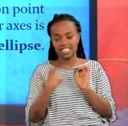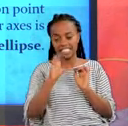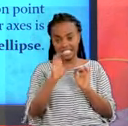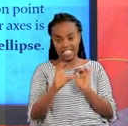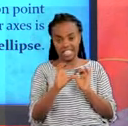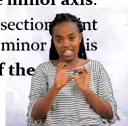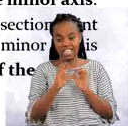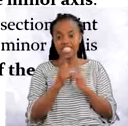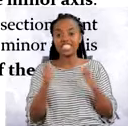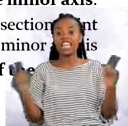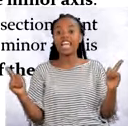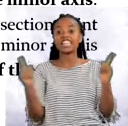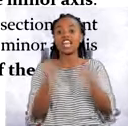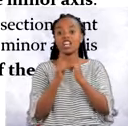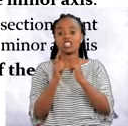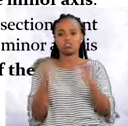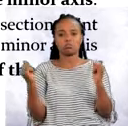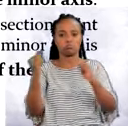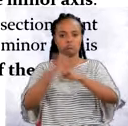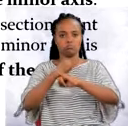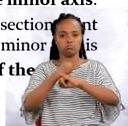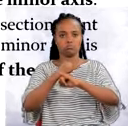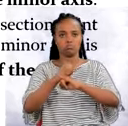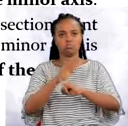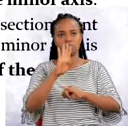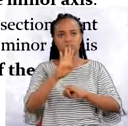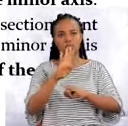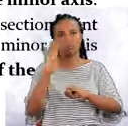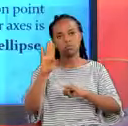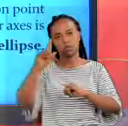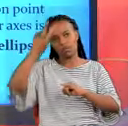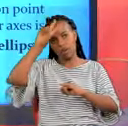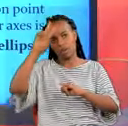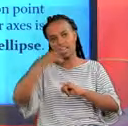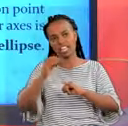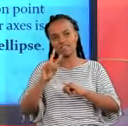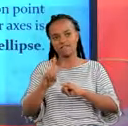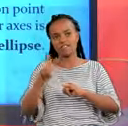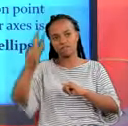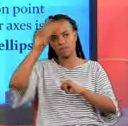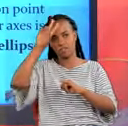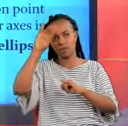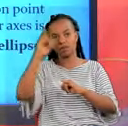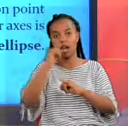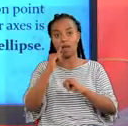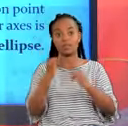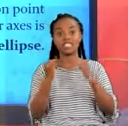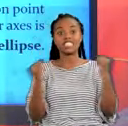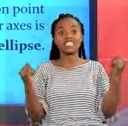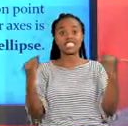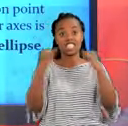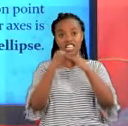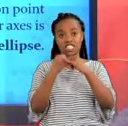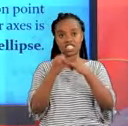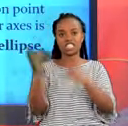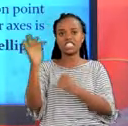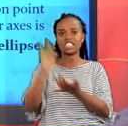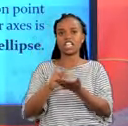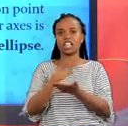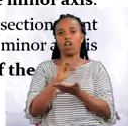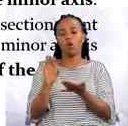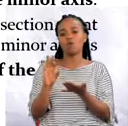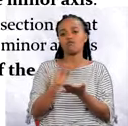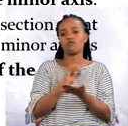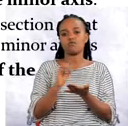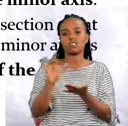the intersection point of b b prime and v v prime, is we call it center of this